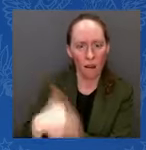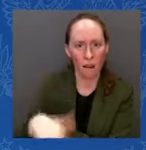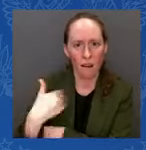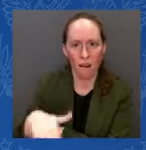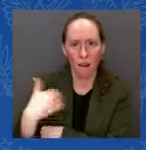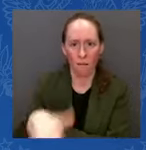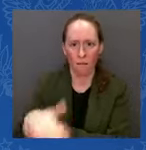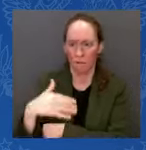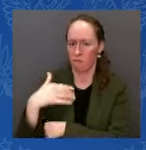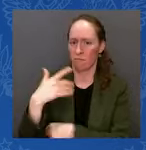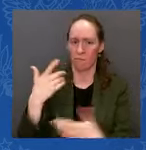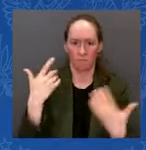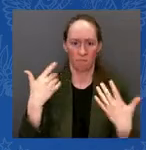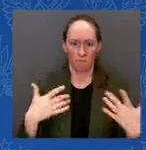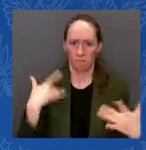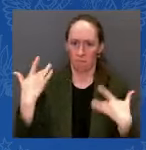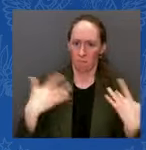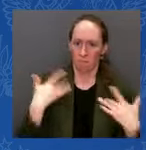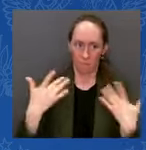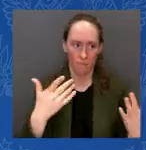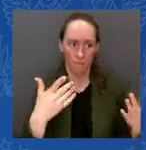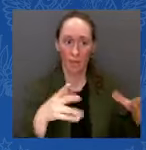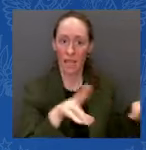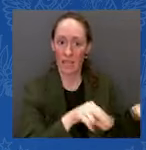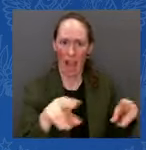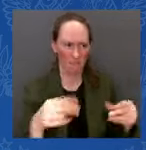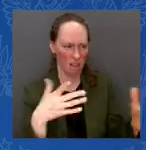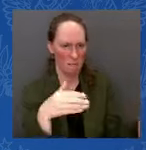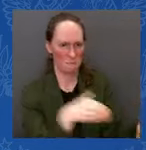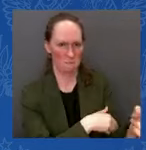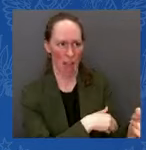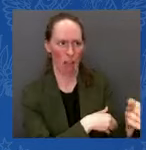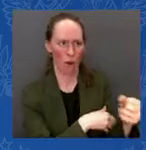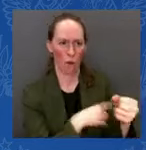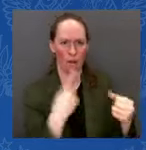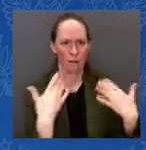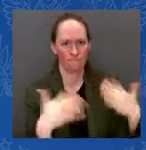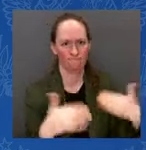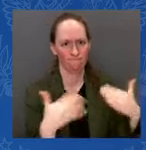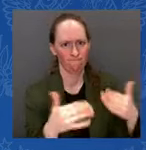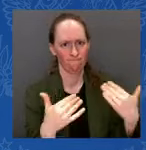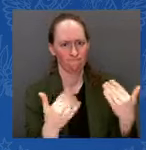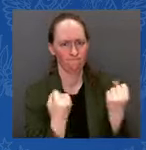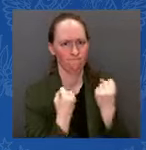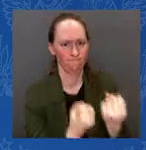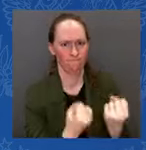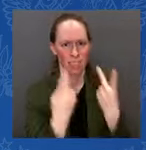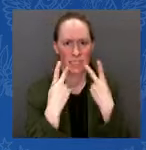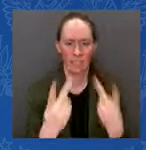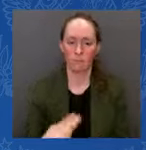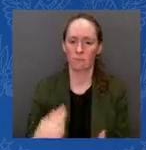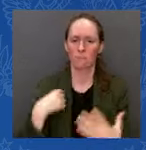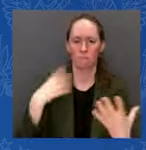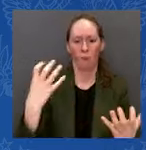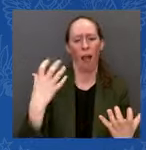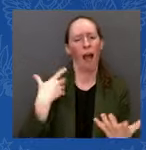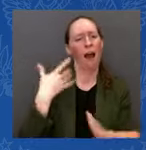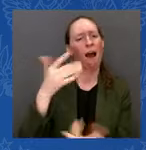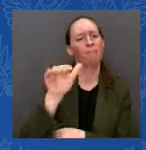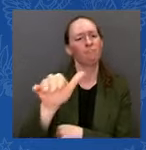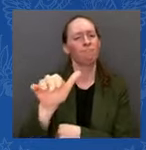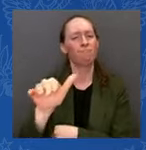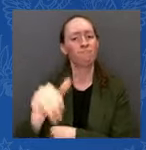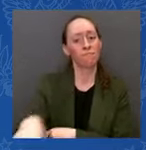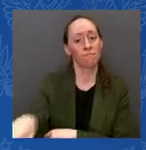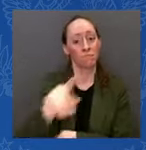say in the United States Senate, where I spend a lot of time. These submarines hold a special place for the Bidens. My wife, Dr.